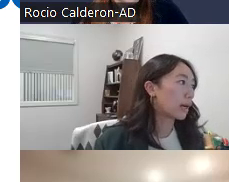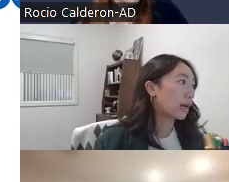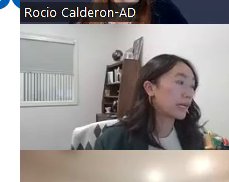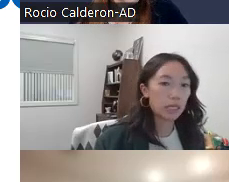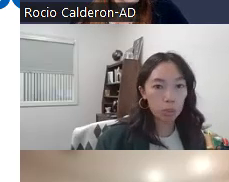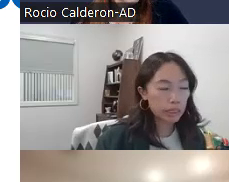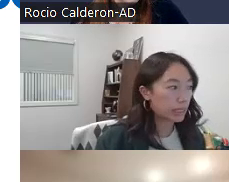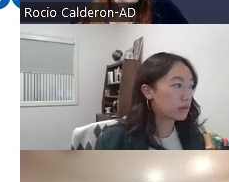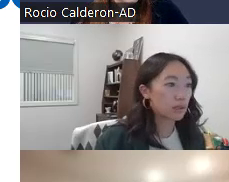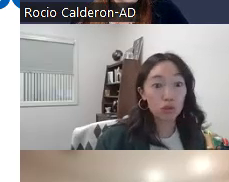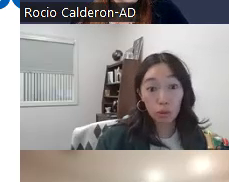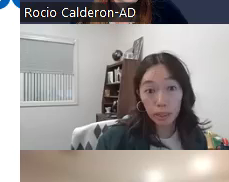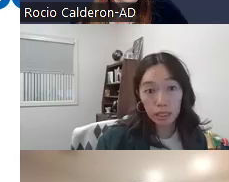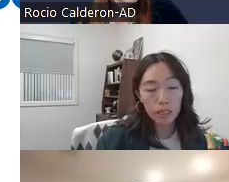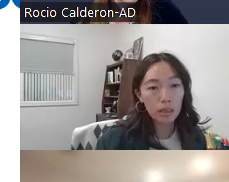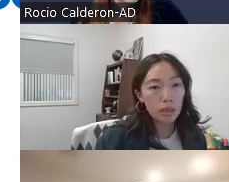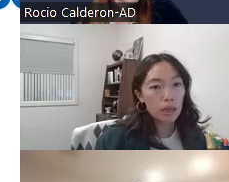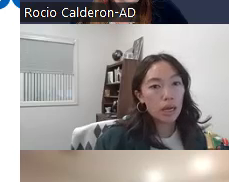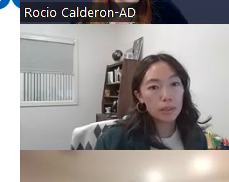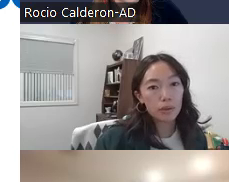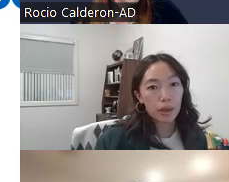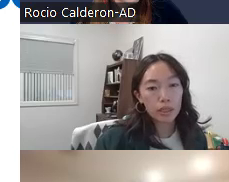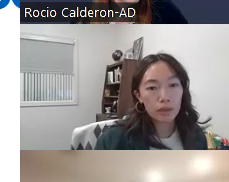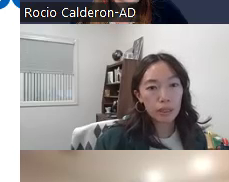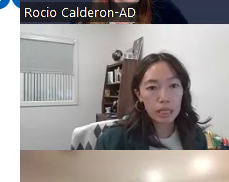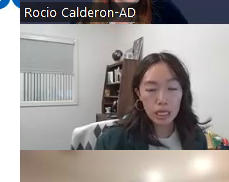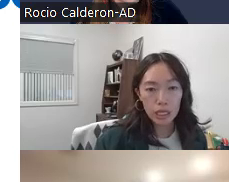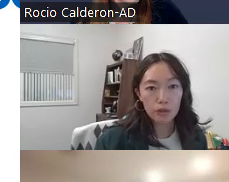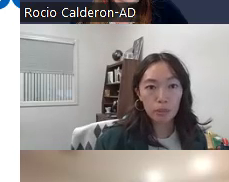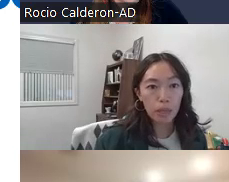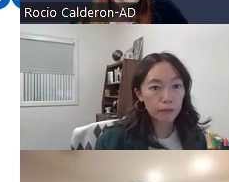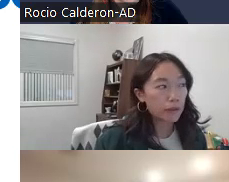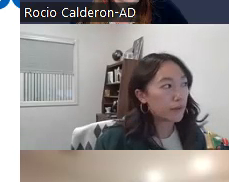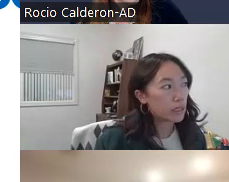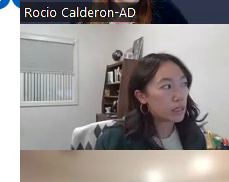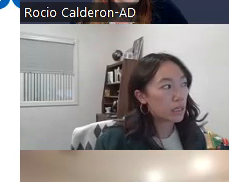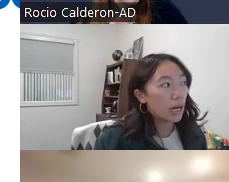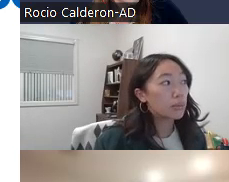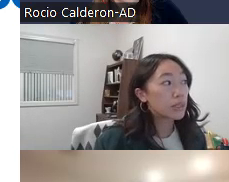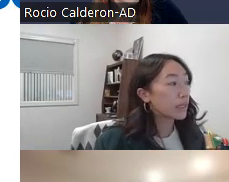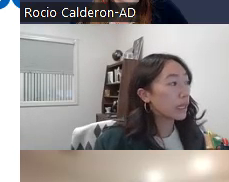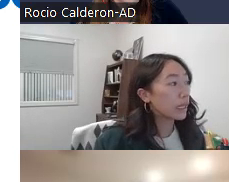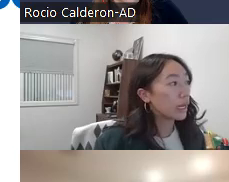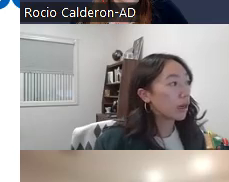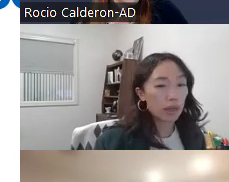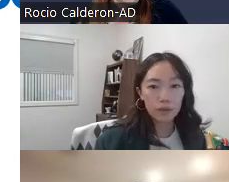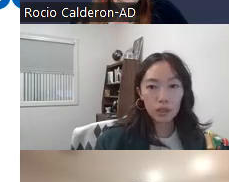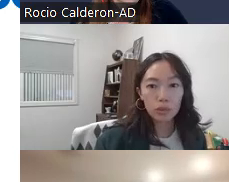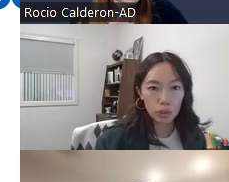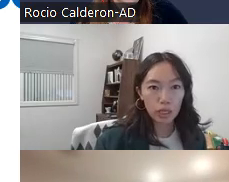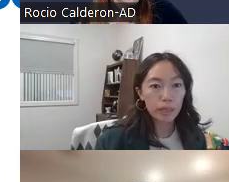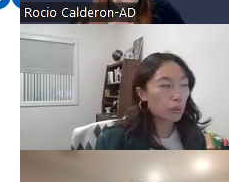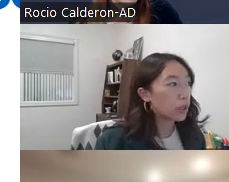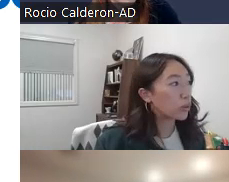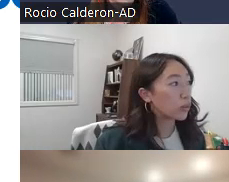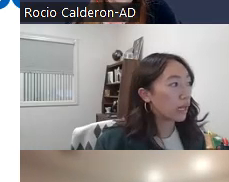truck idling plugins, truck replacement. And so they are definitely a contender for applying for the funds. Something that I'll have to